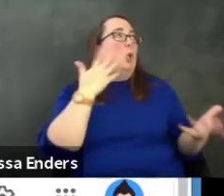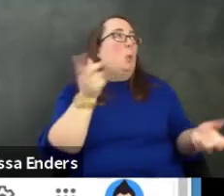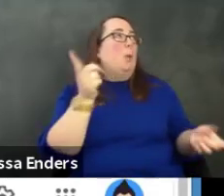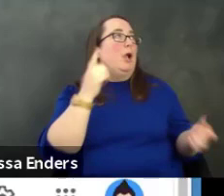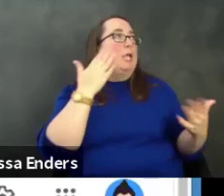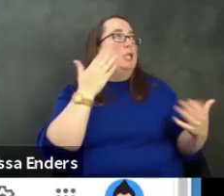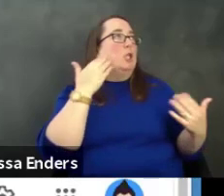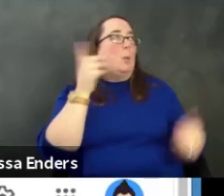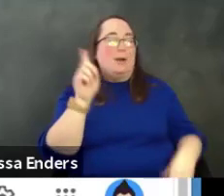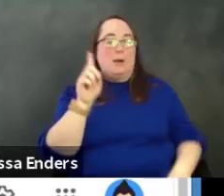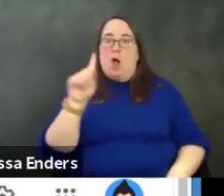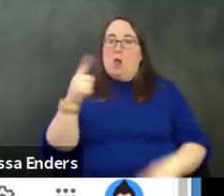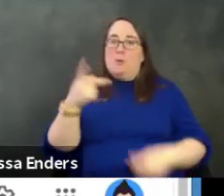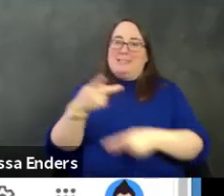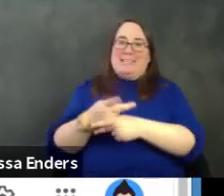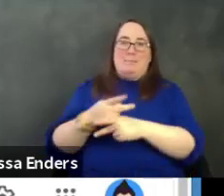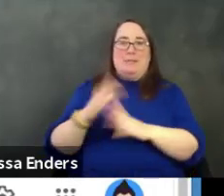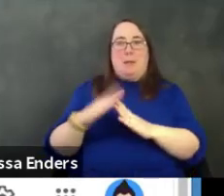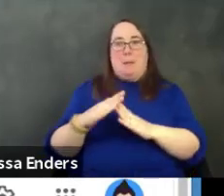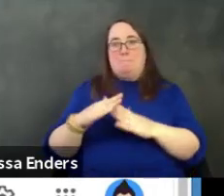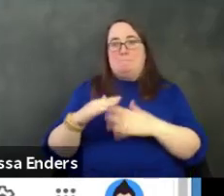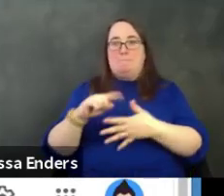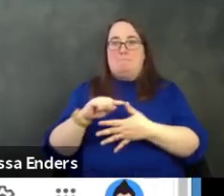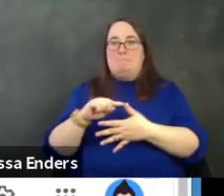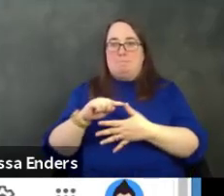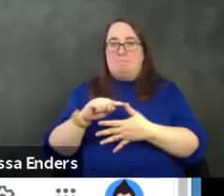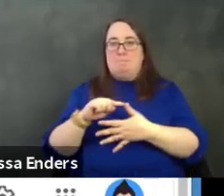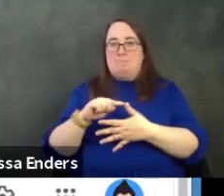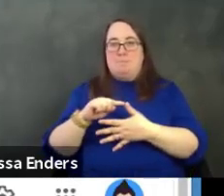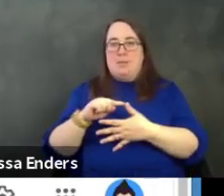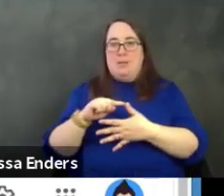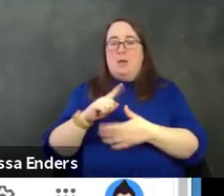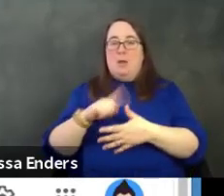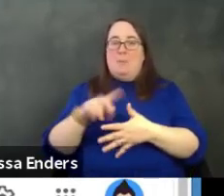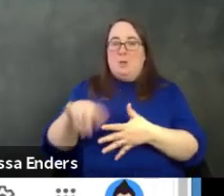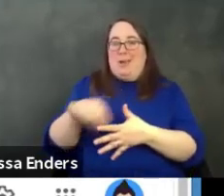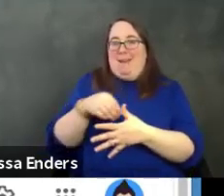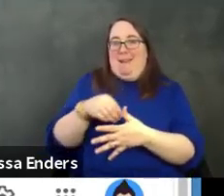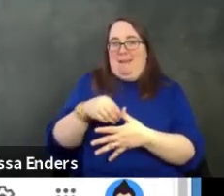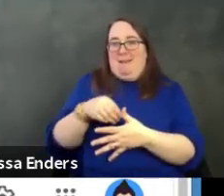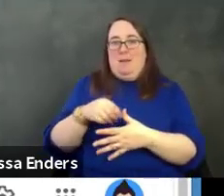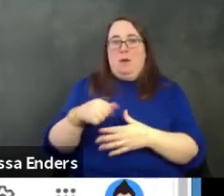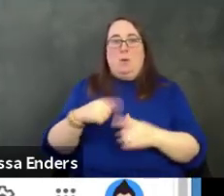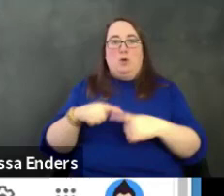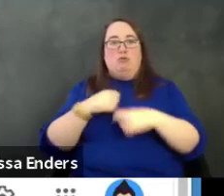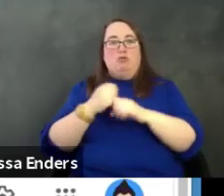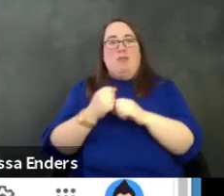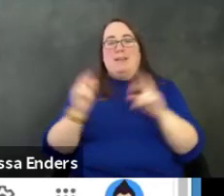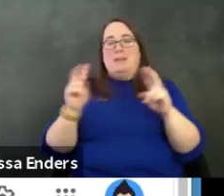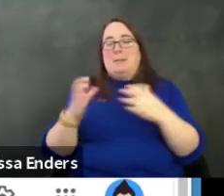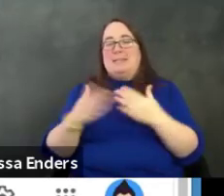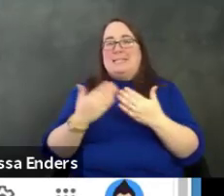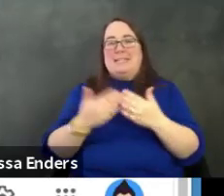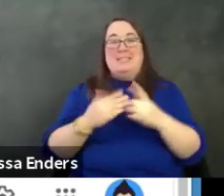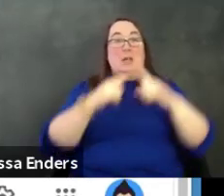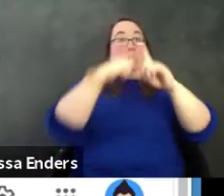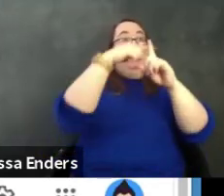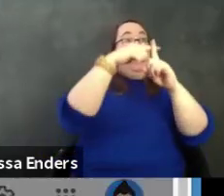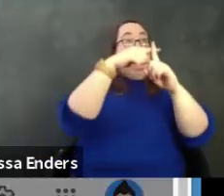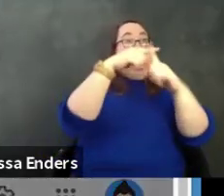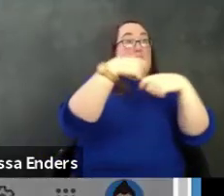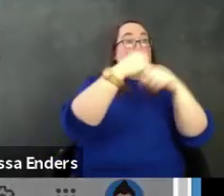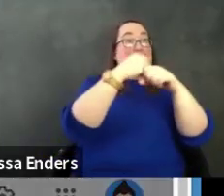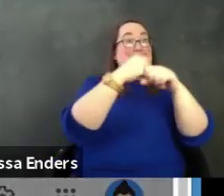So this is mine. I don't have my link on there, but you could add that link. So we know to create a topic, it's very easy. We go to create,